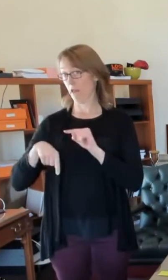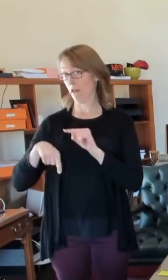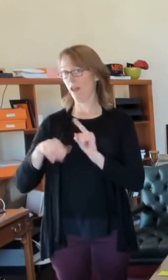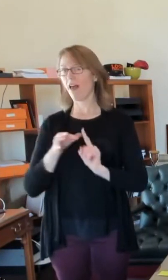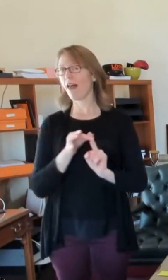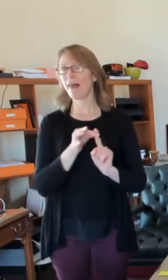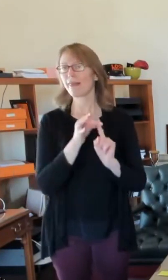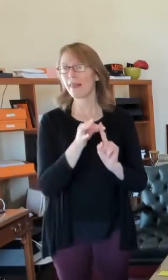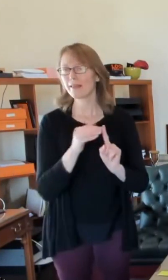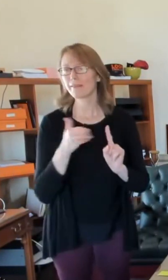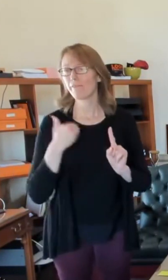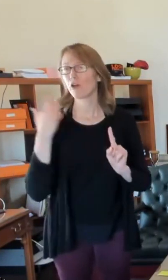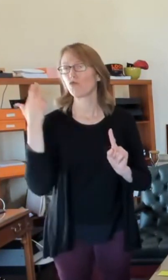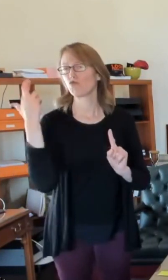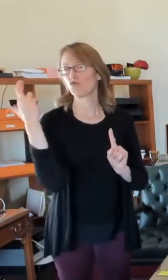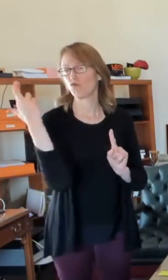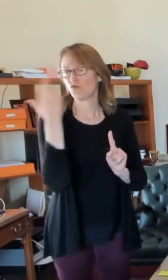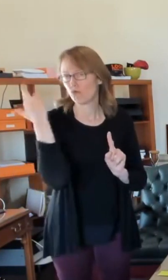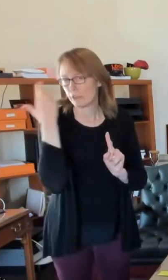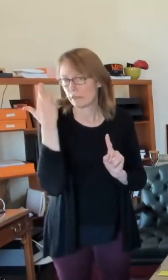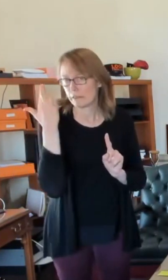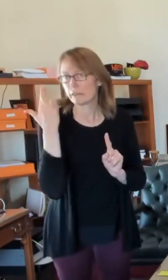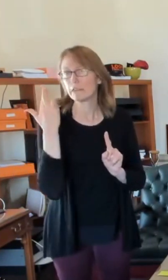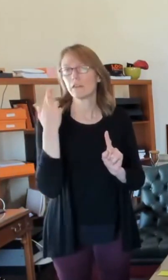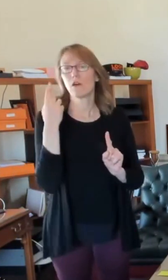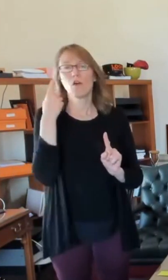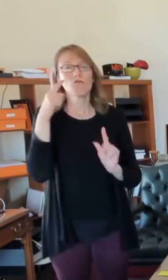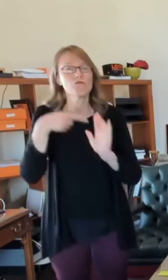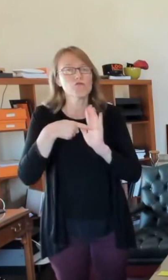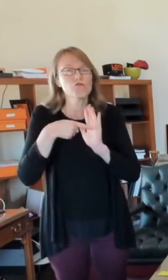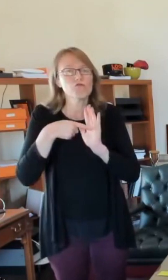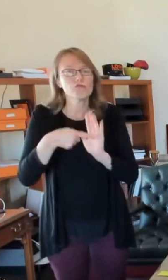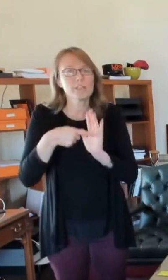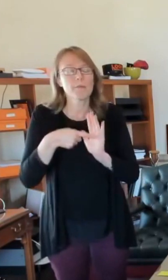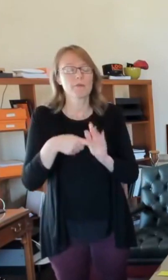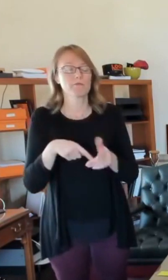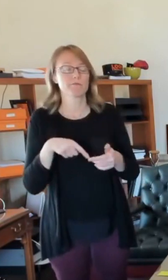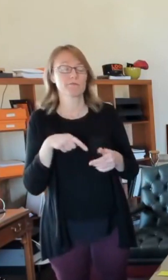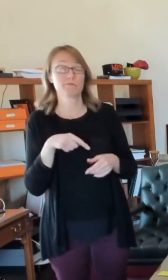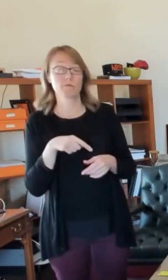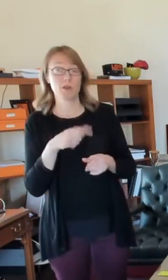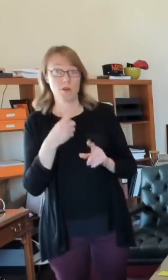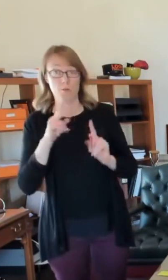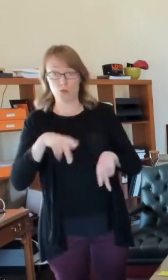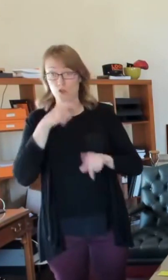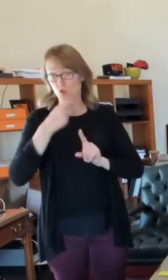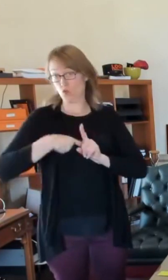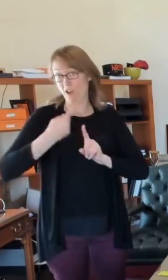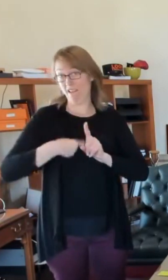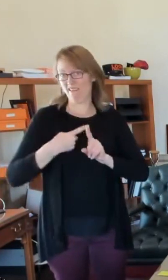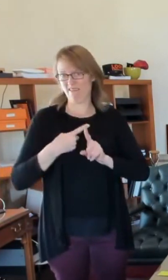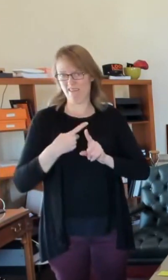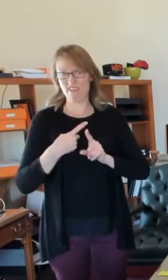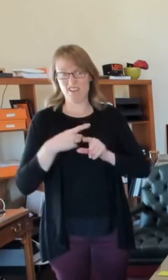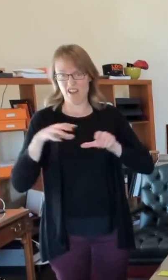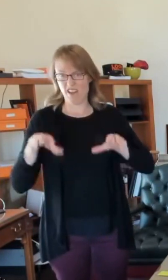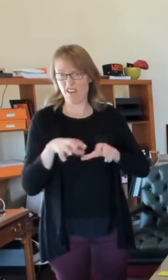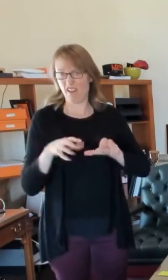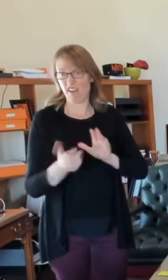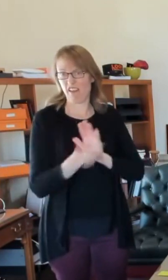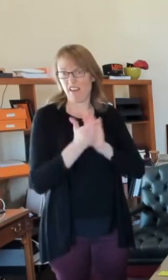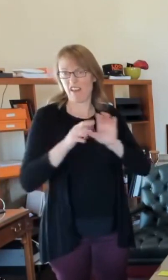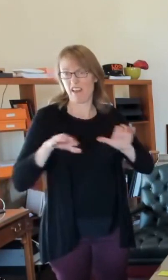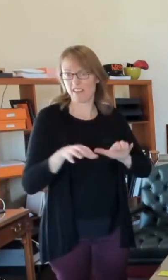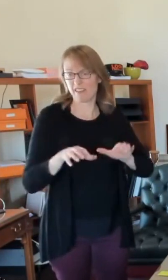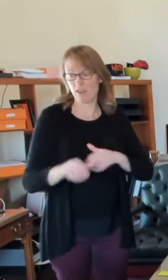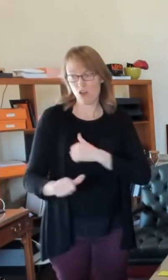unless there is the individual or the tenant is engaging in criminal activity, threatening the health and safety of other